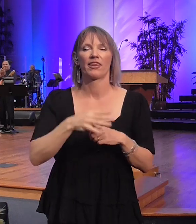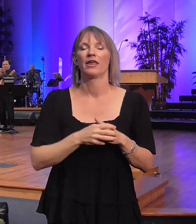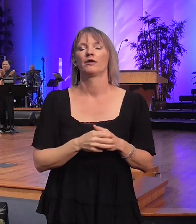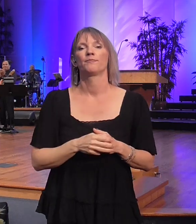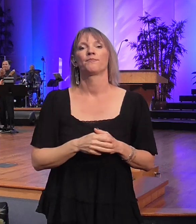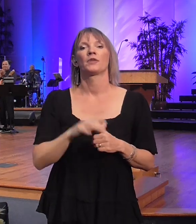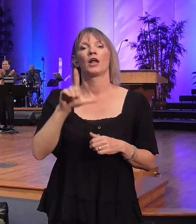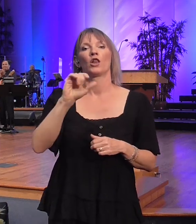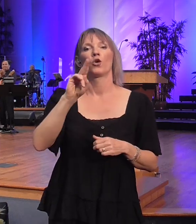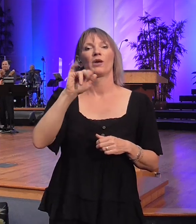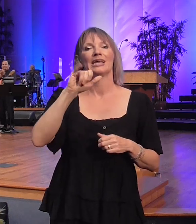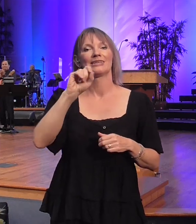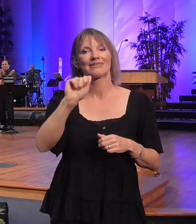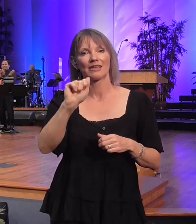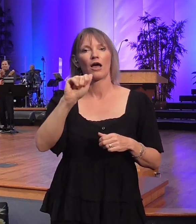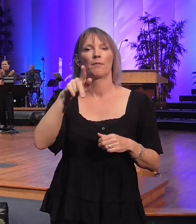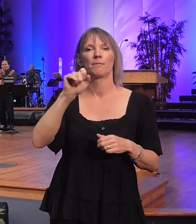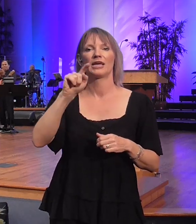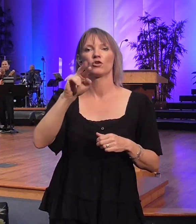Louisa Petrovich,